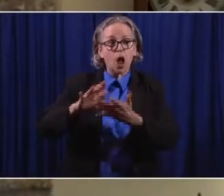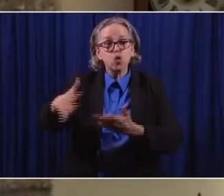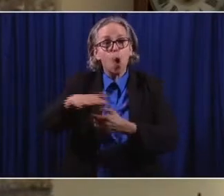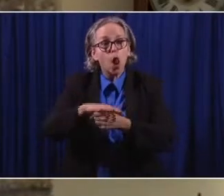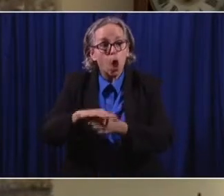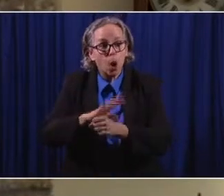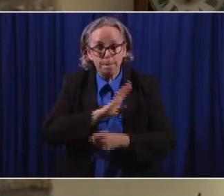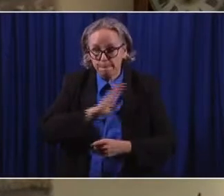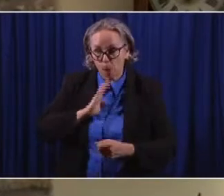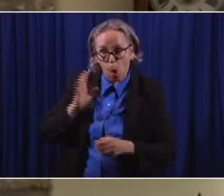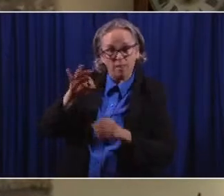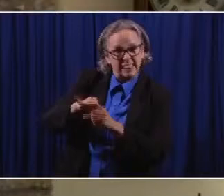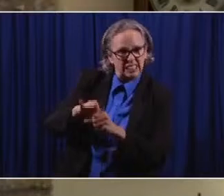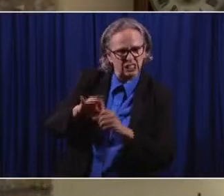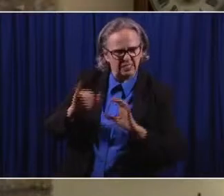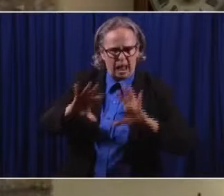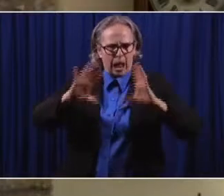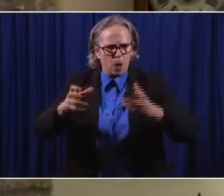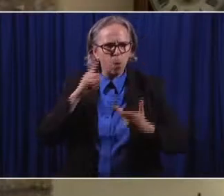and get registered.